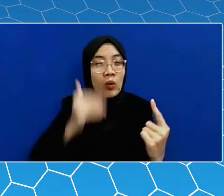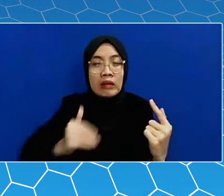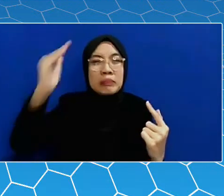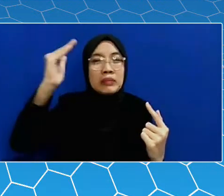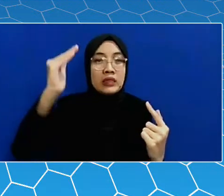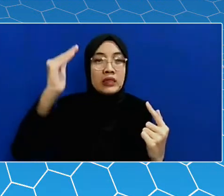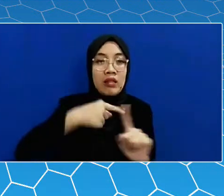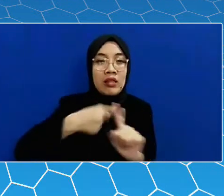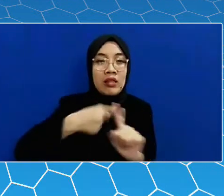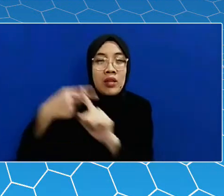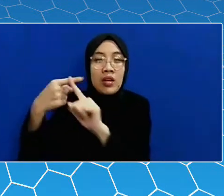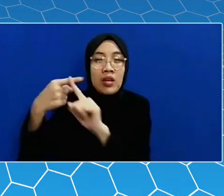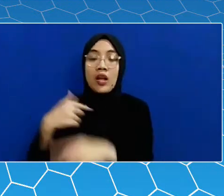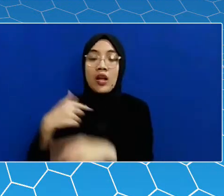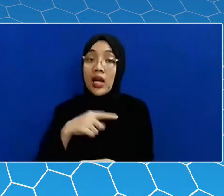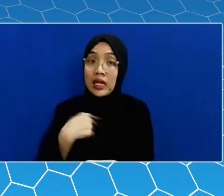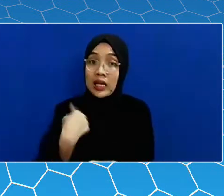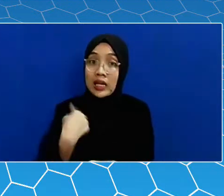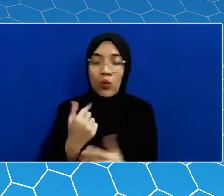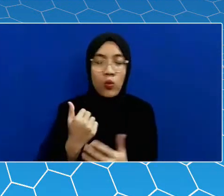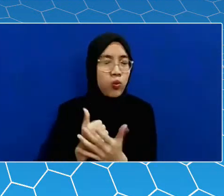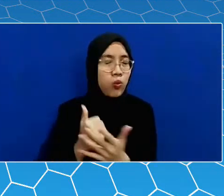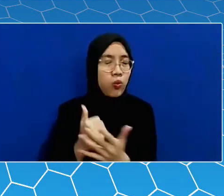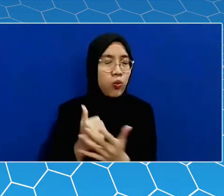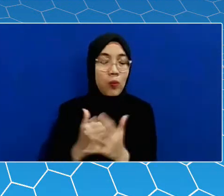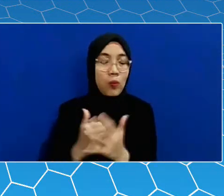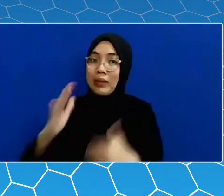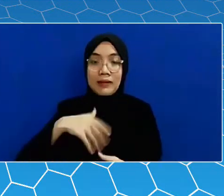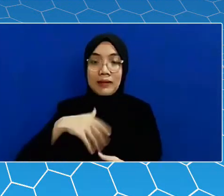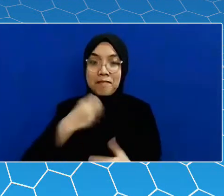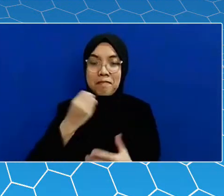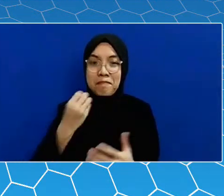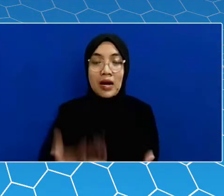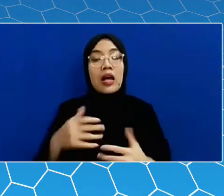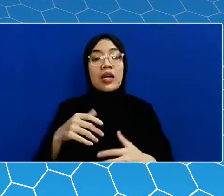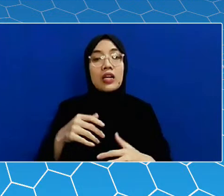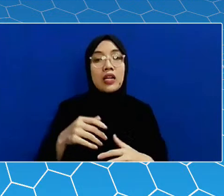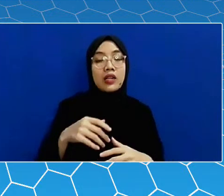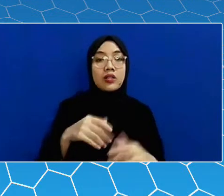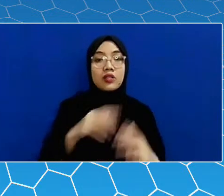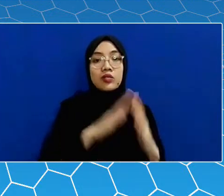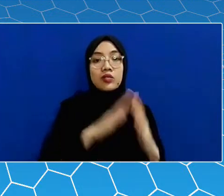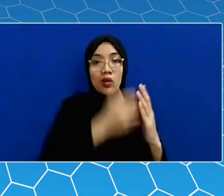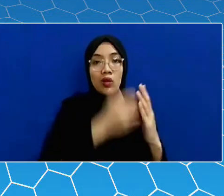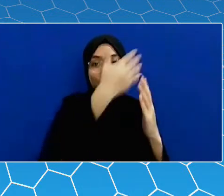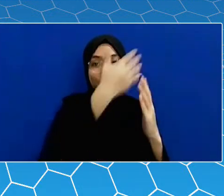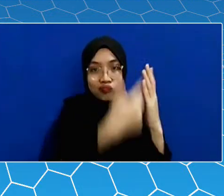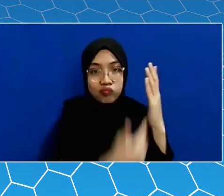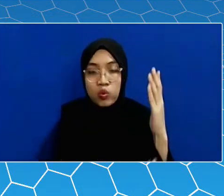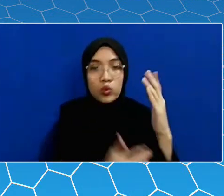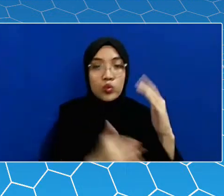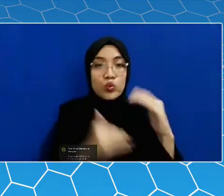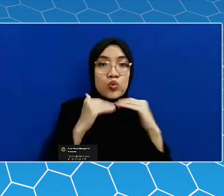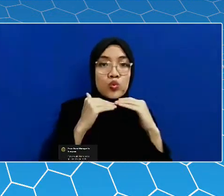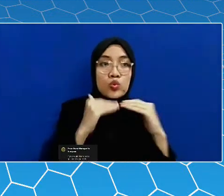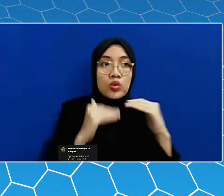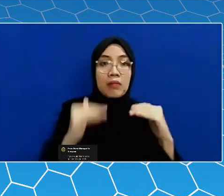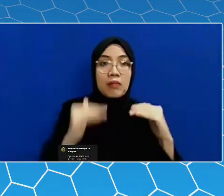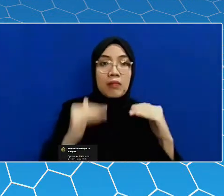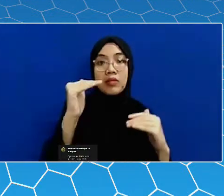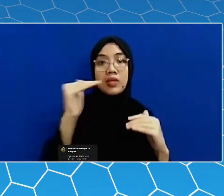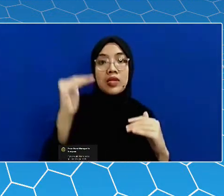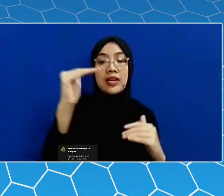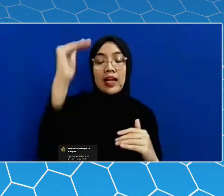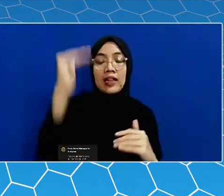before. And obviously our waiting lists are increasing, or they're the same. And that's a worry because we have